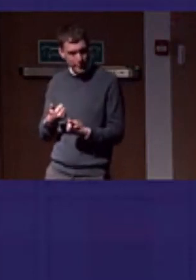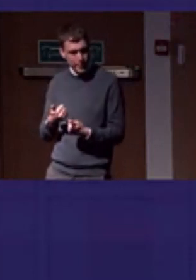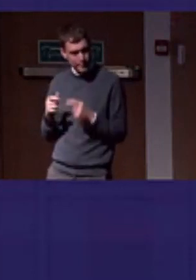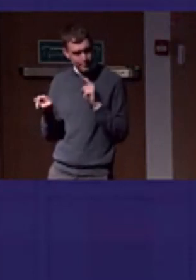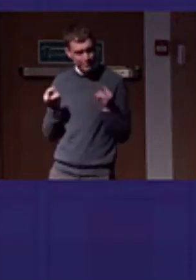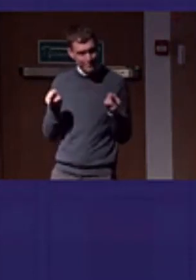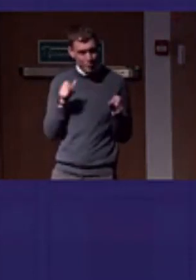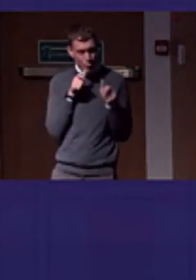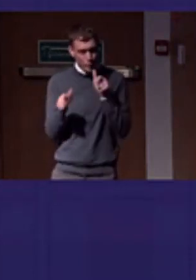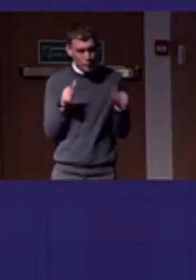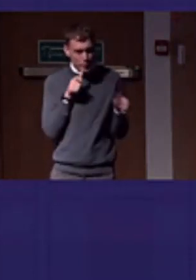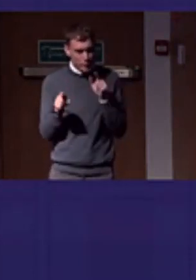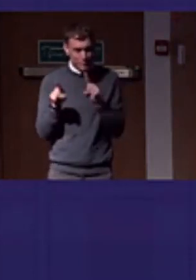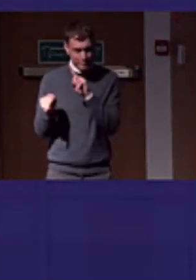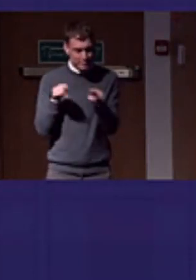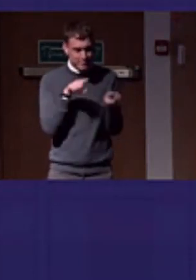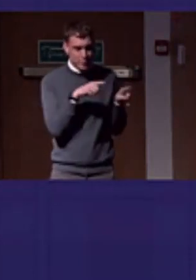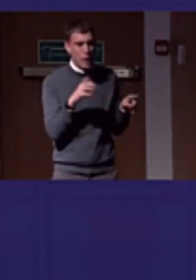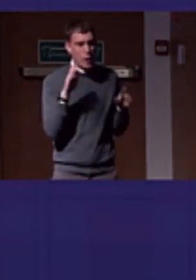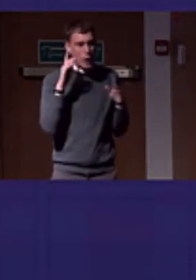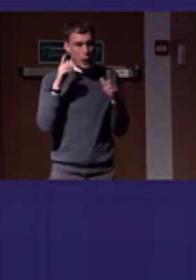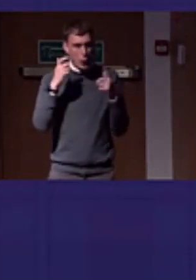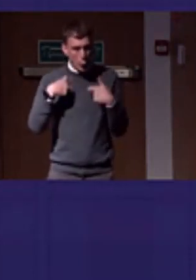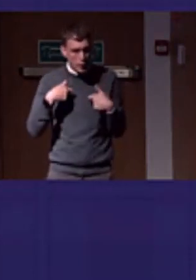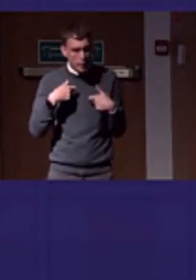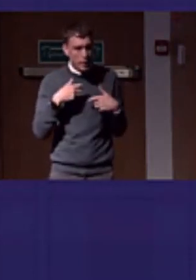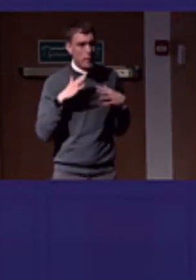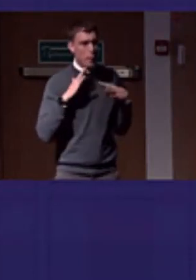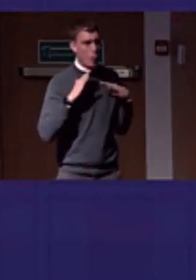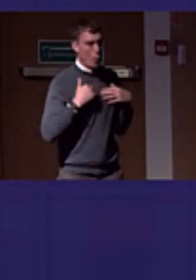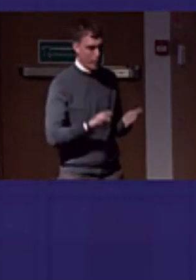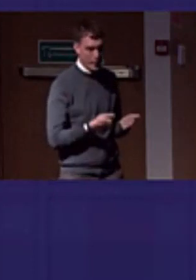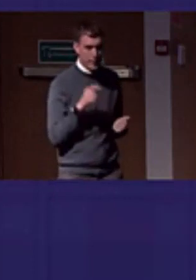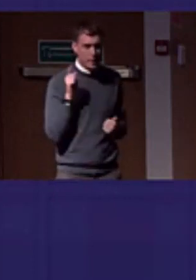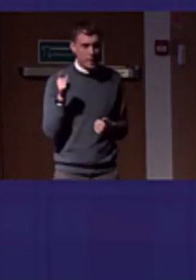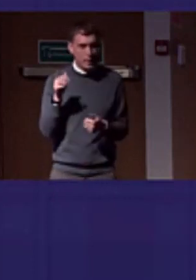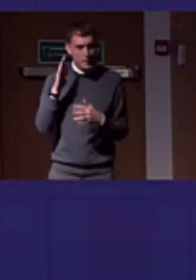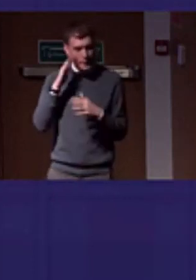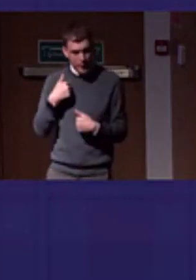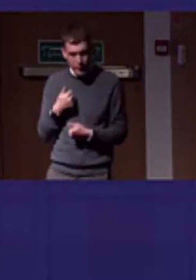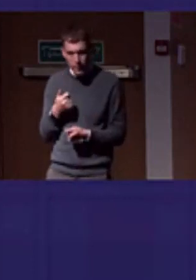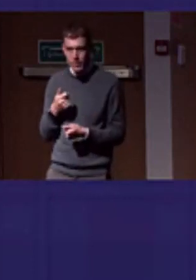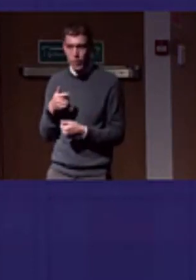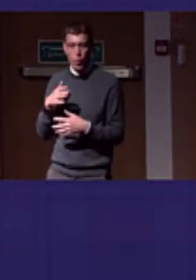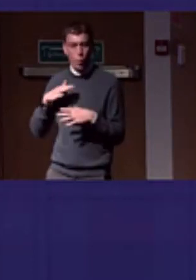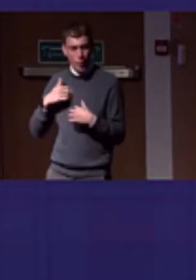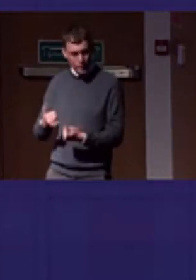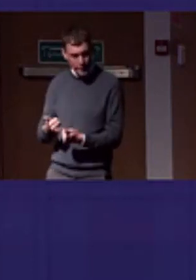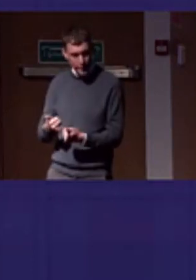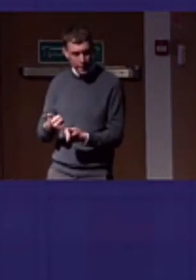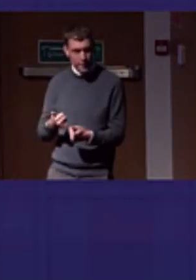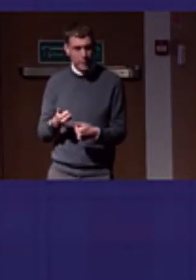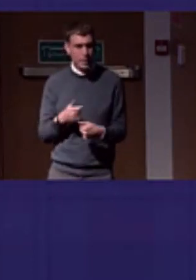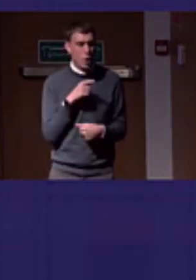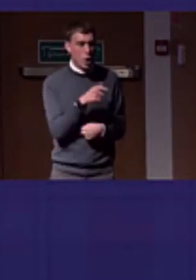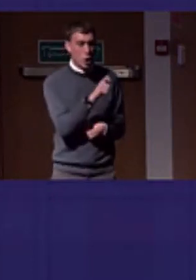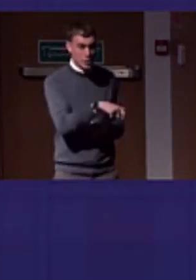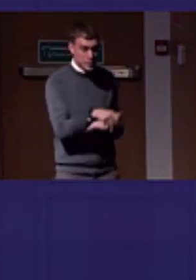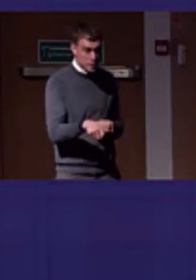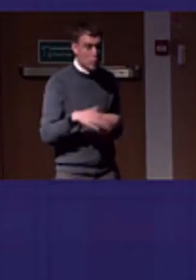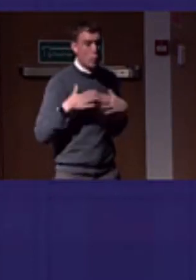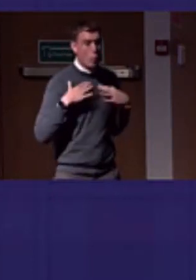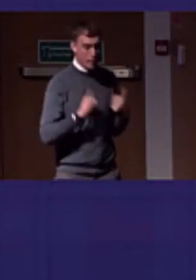Definitely well-being. Actually, lawyers, well-being. Engineers, mental health. CEOs, well-being. Customers,